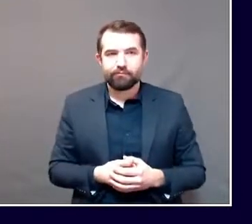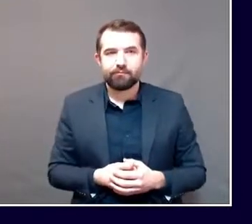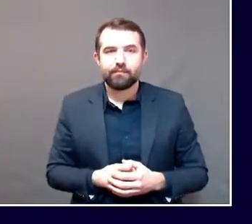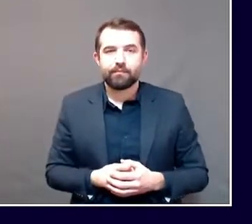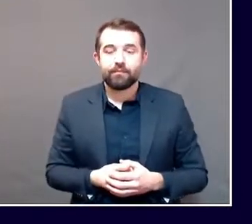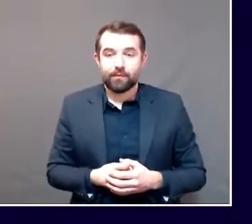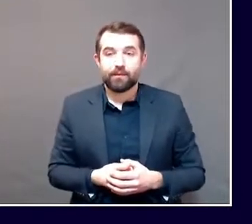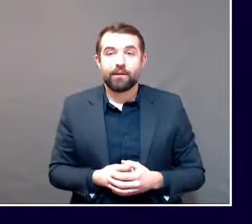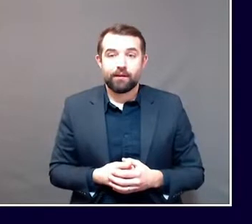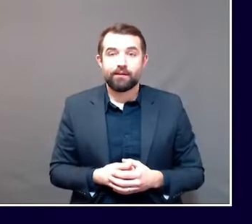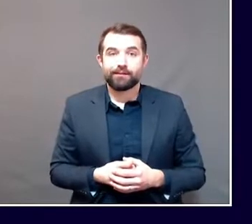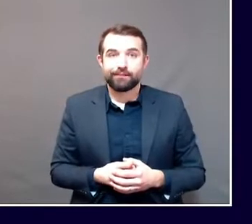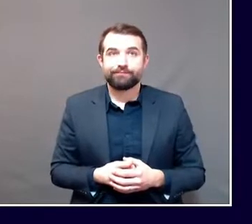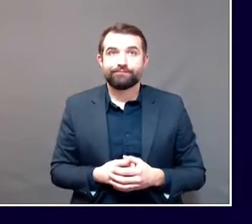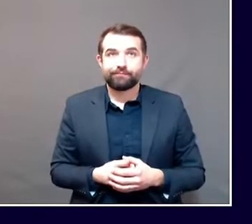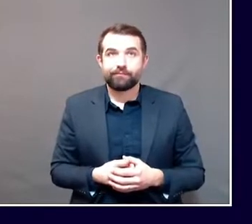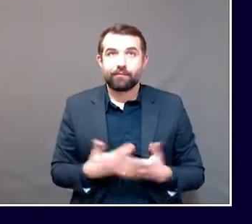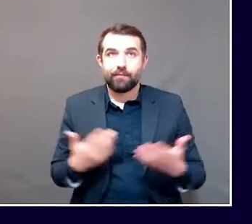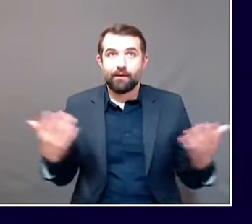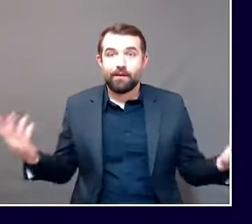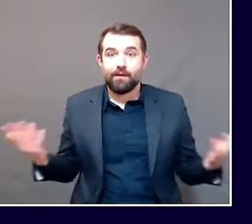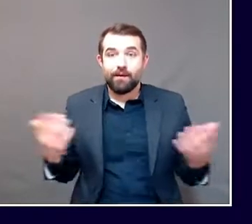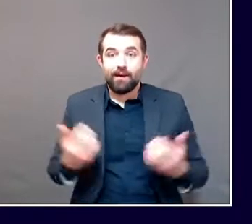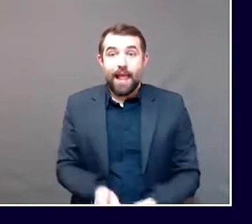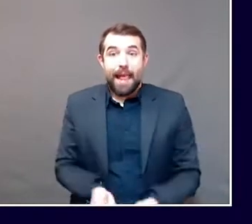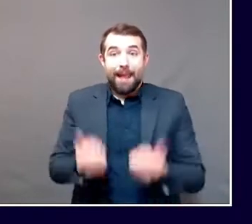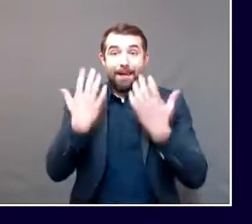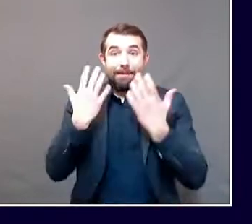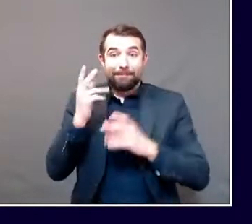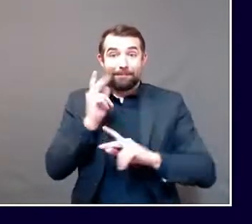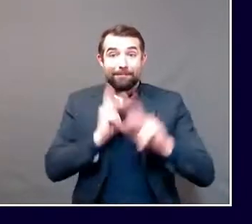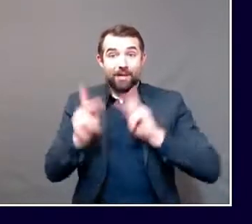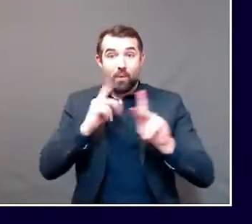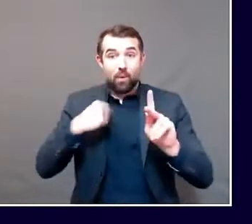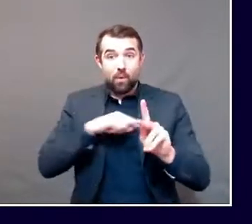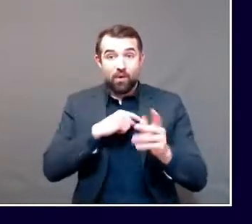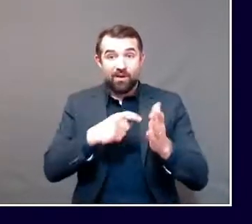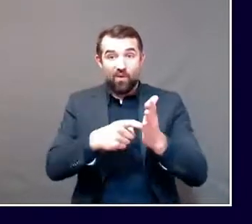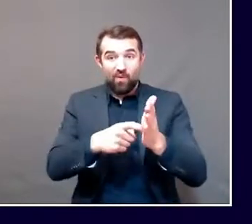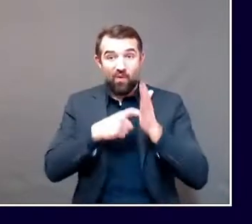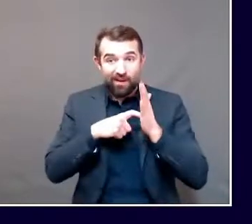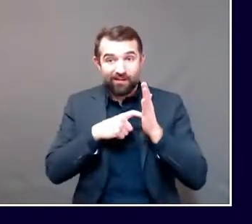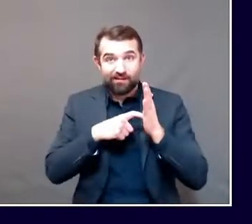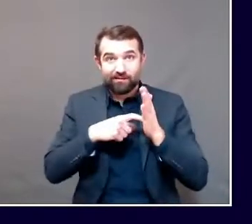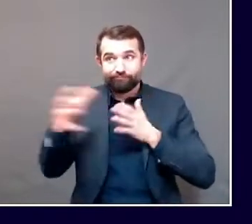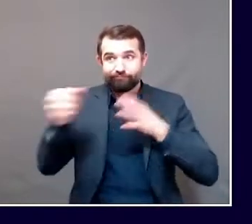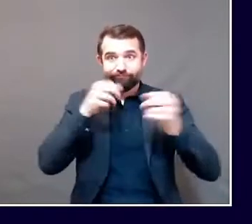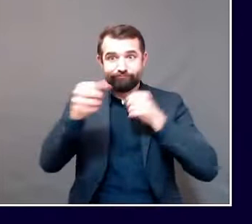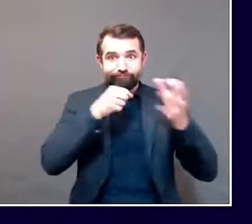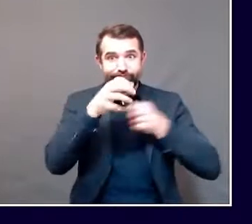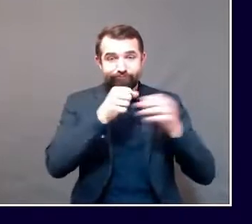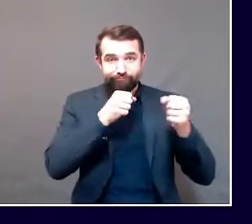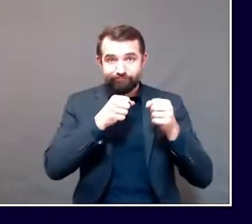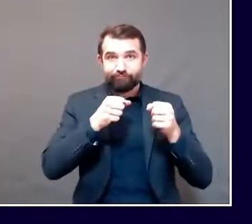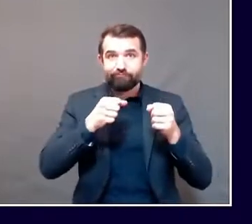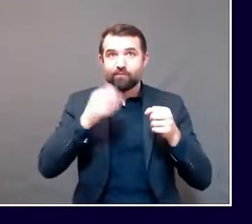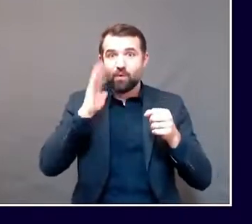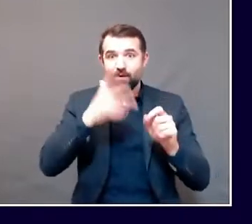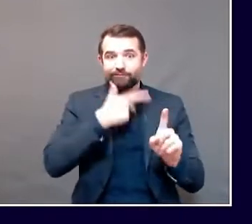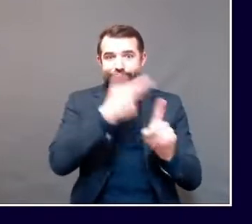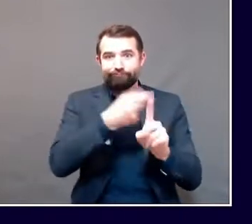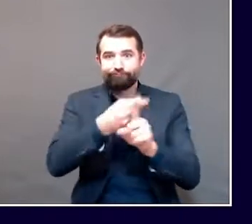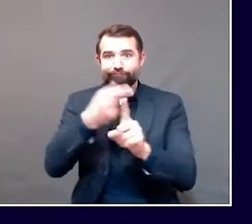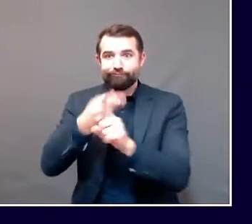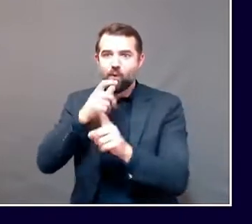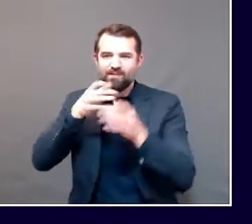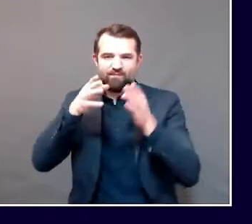needs will be in order to get these large community-based vaccine sites up and running. We've actually, as to the